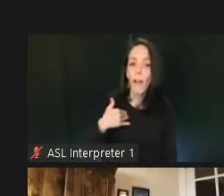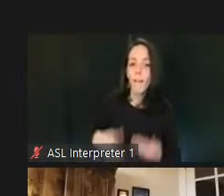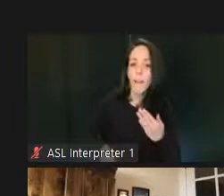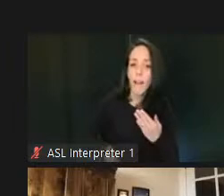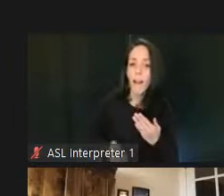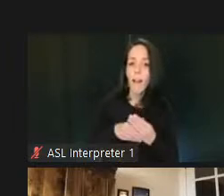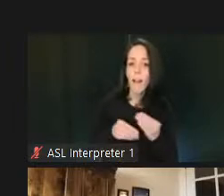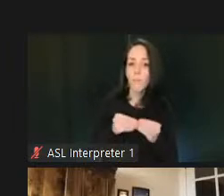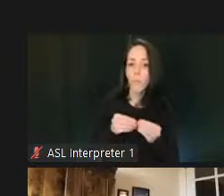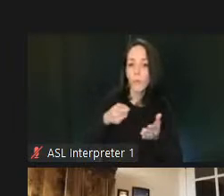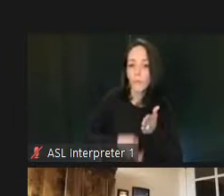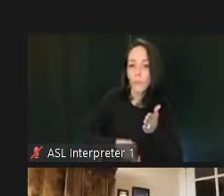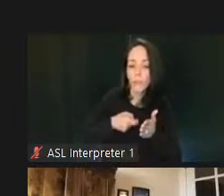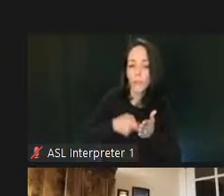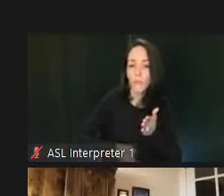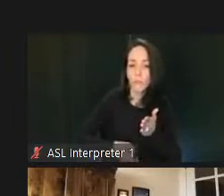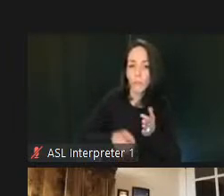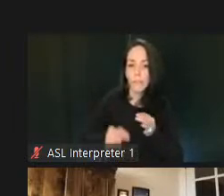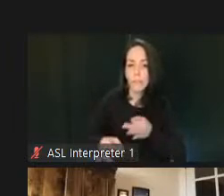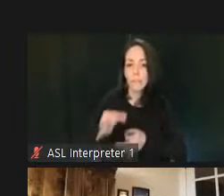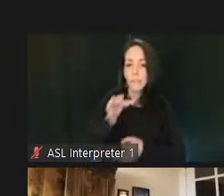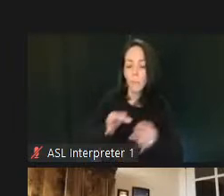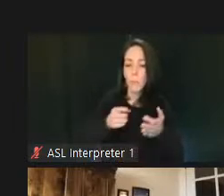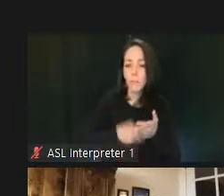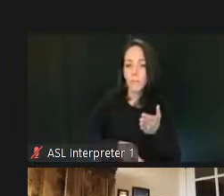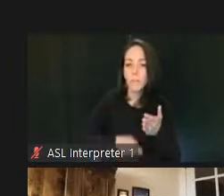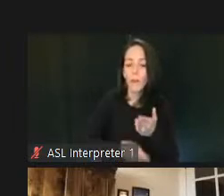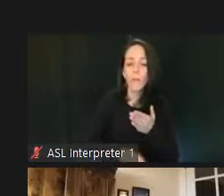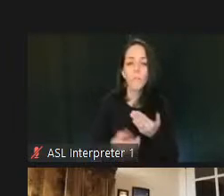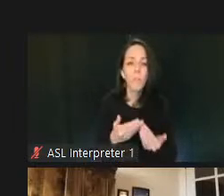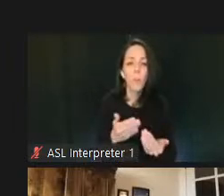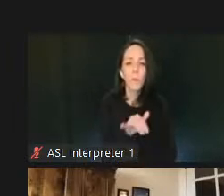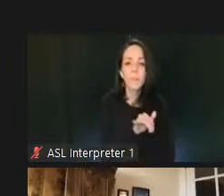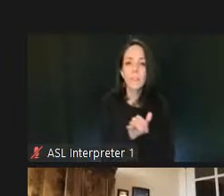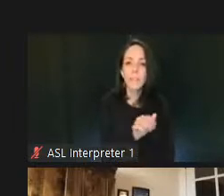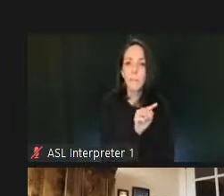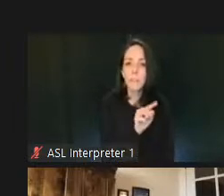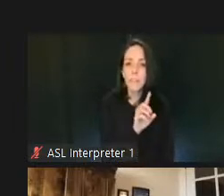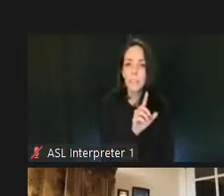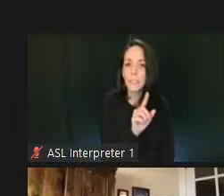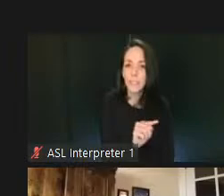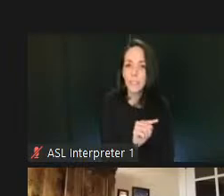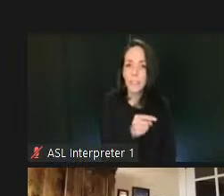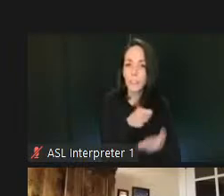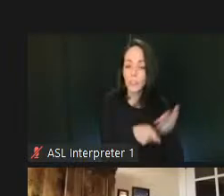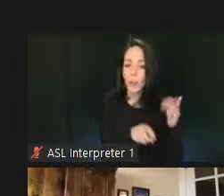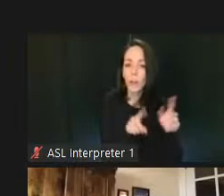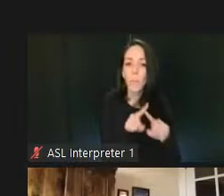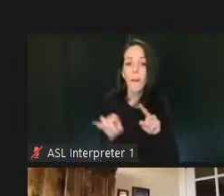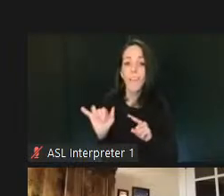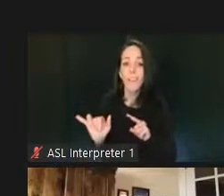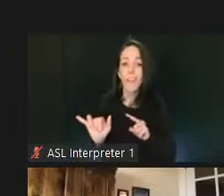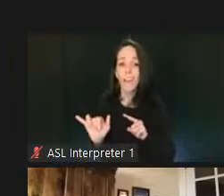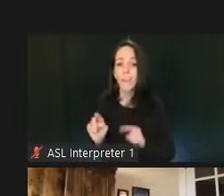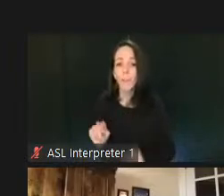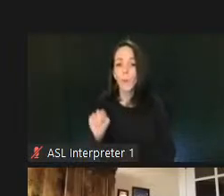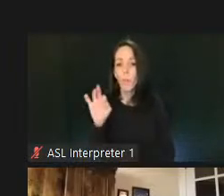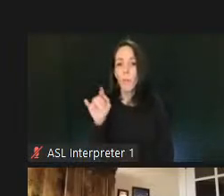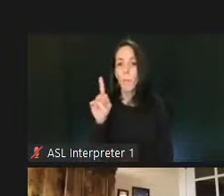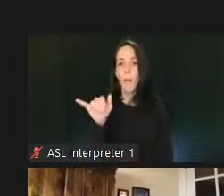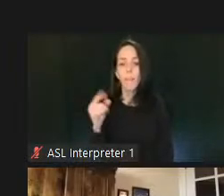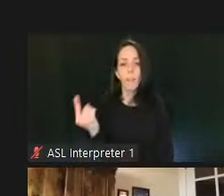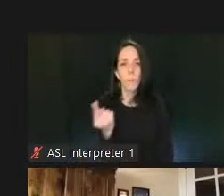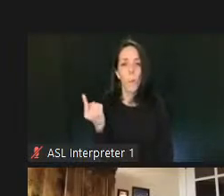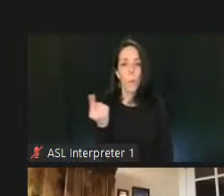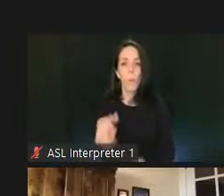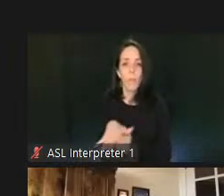development charge. So it functions very similar to the TDT, but it applies only in the North Bethany Community